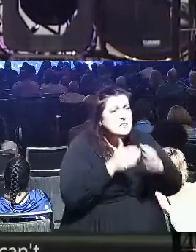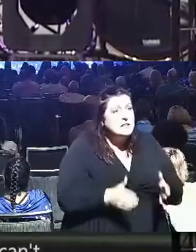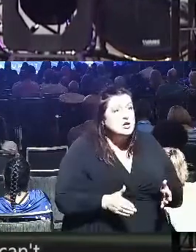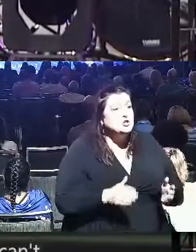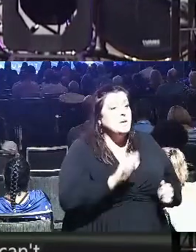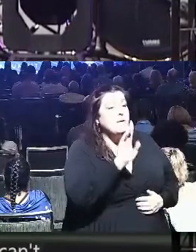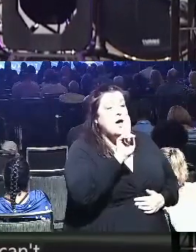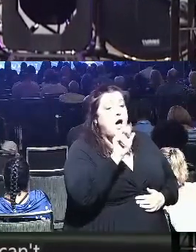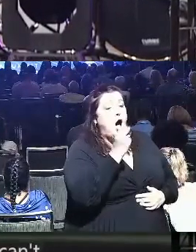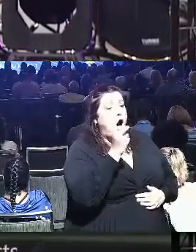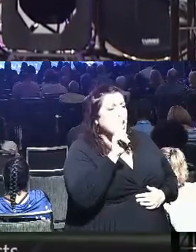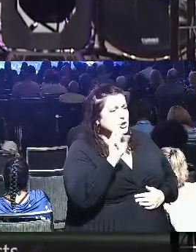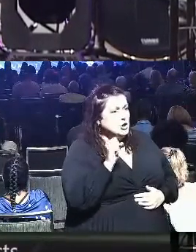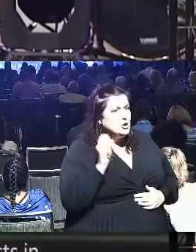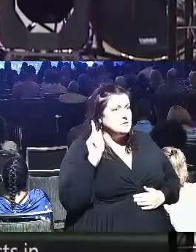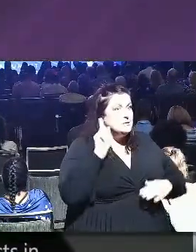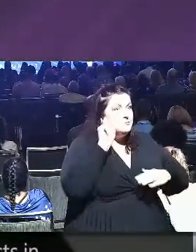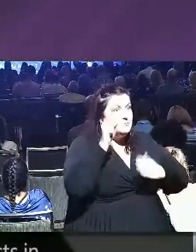in your church.